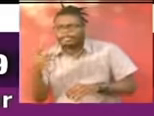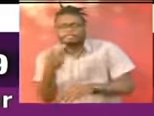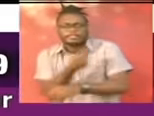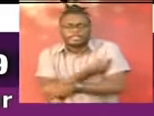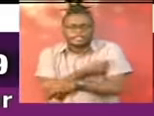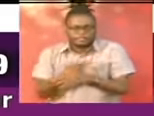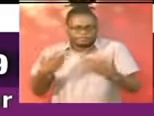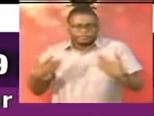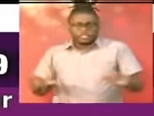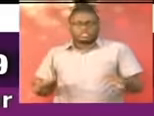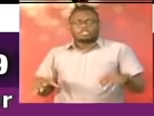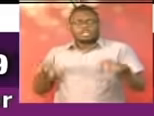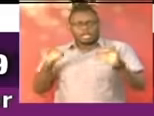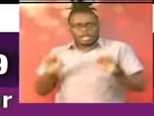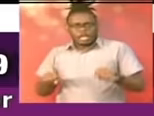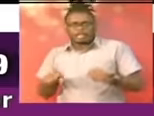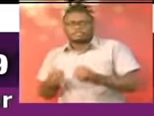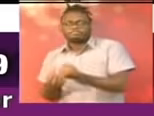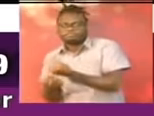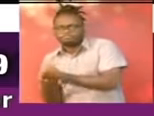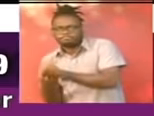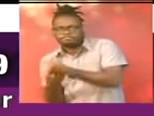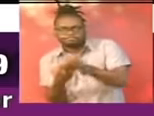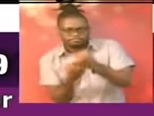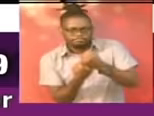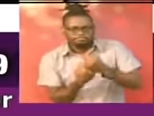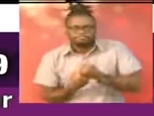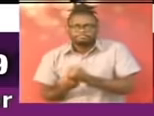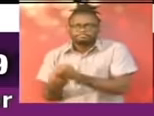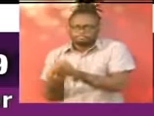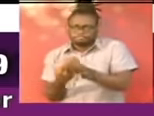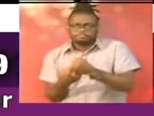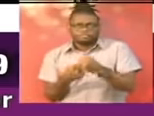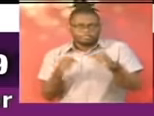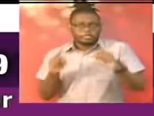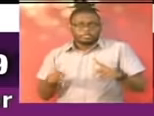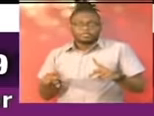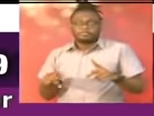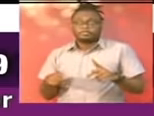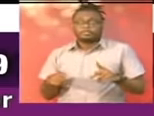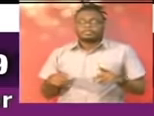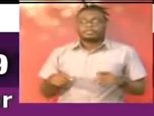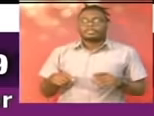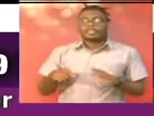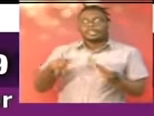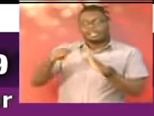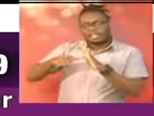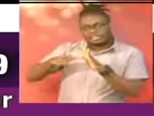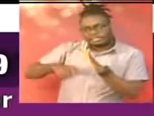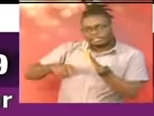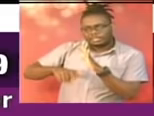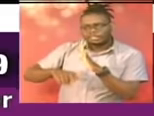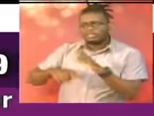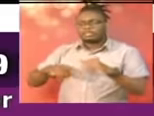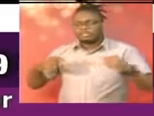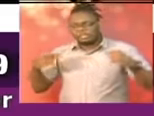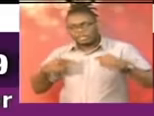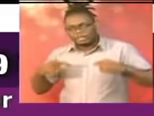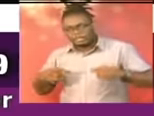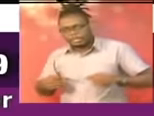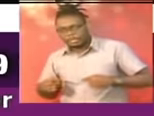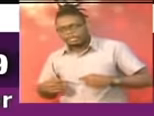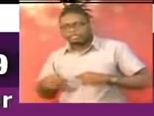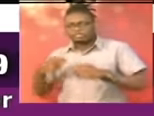assist in, relieving some of the symptoms as it relates to long COVID. So I wanted to find out, since you have been